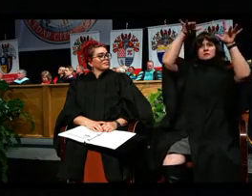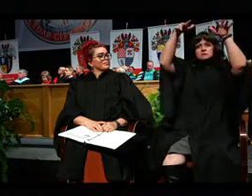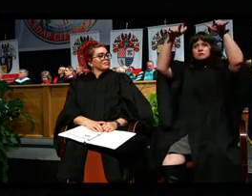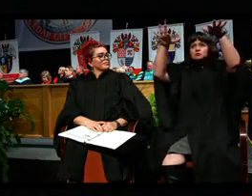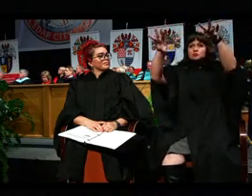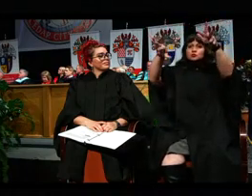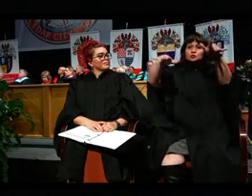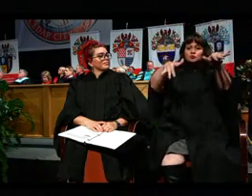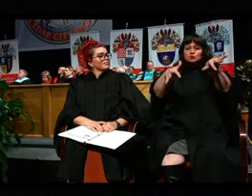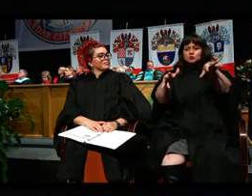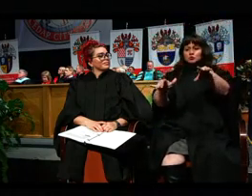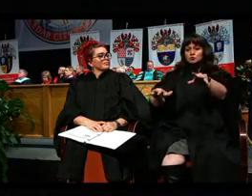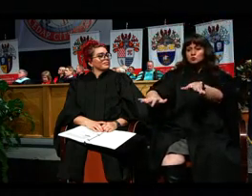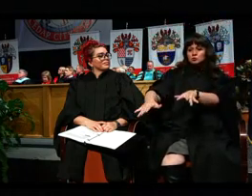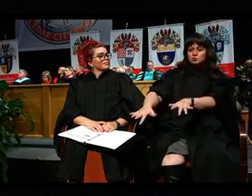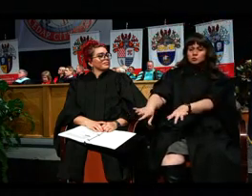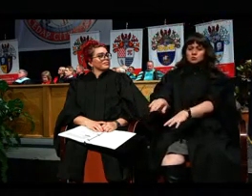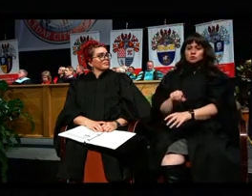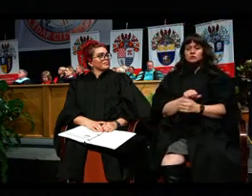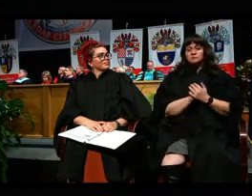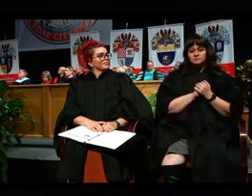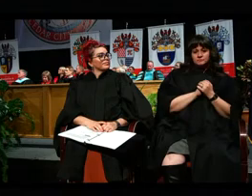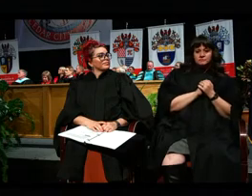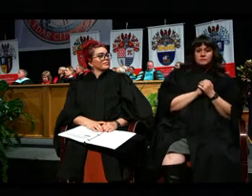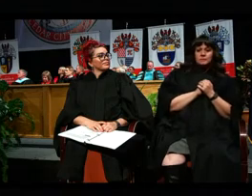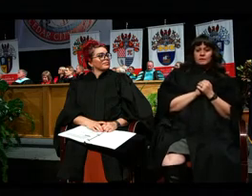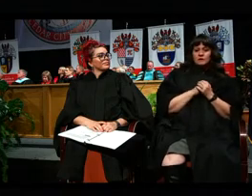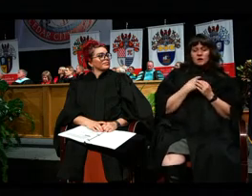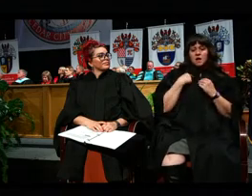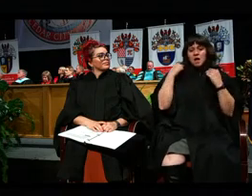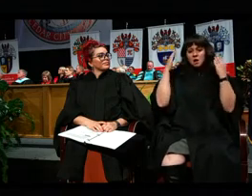knees. I hope.